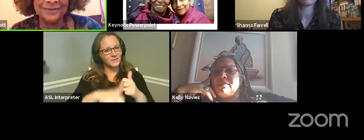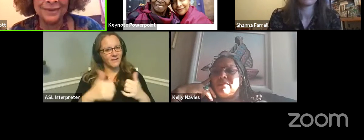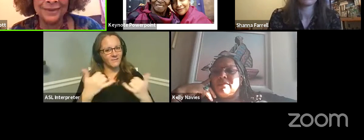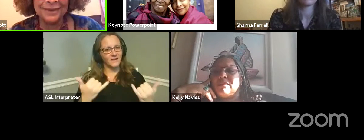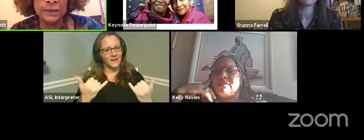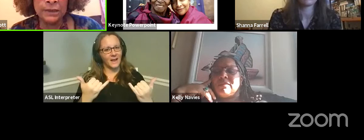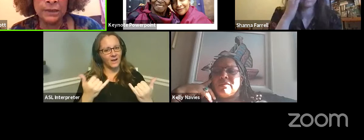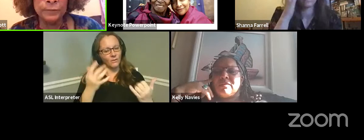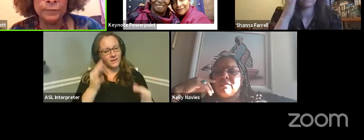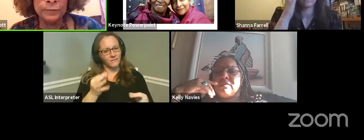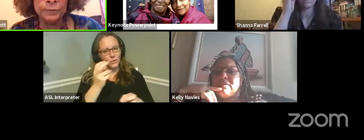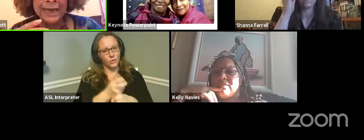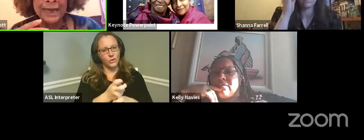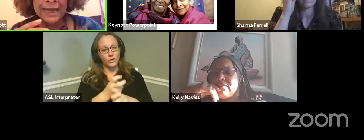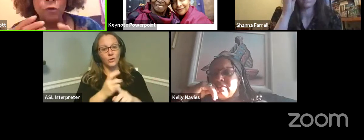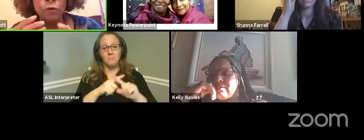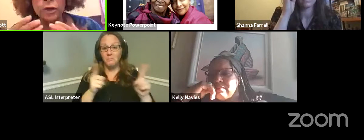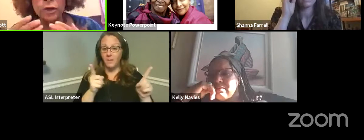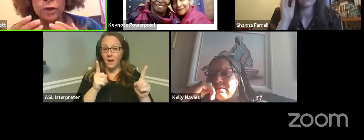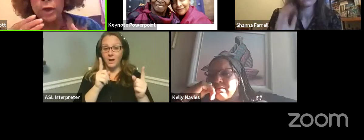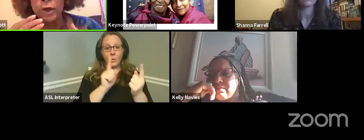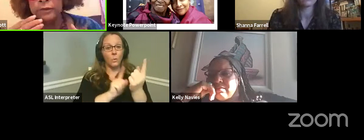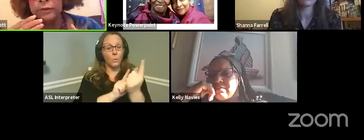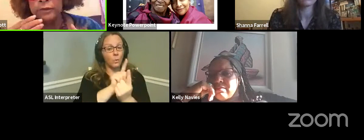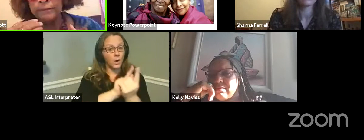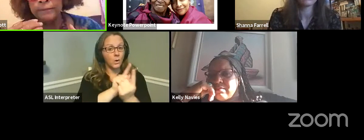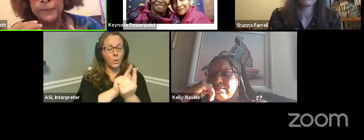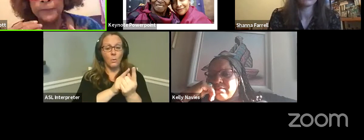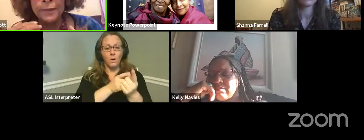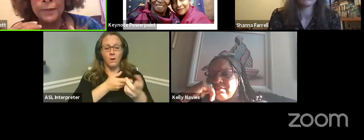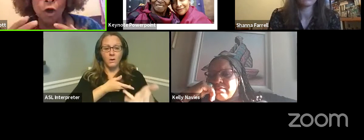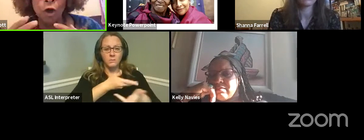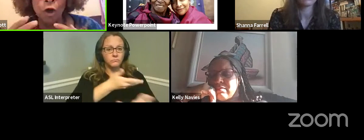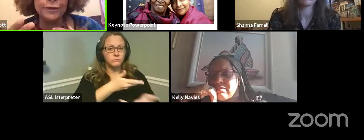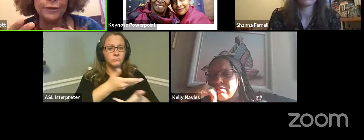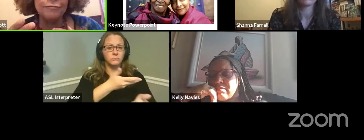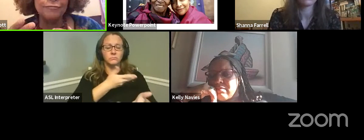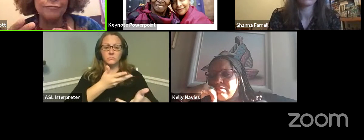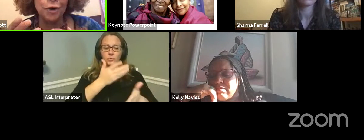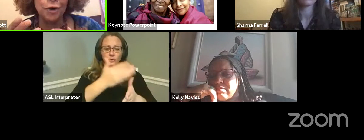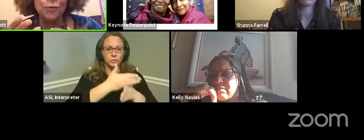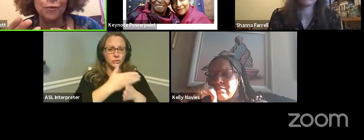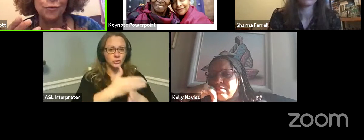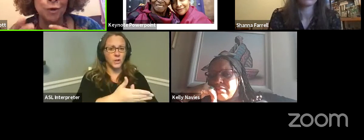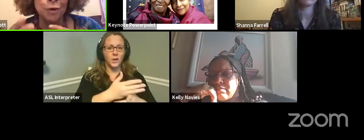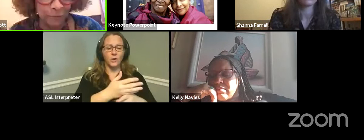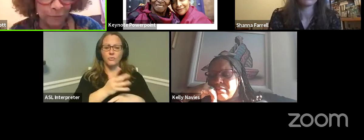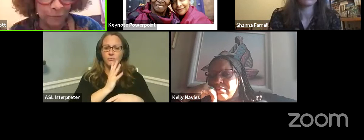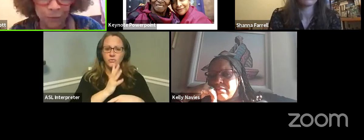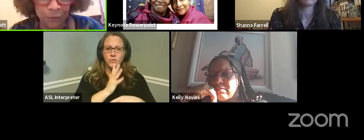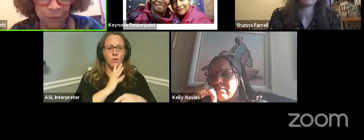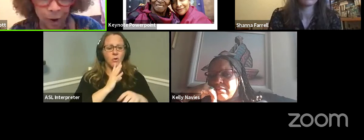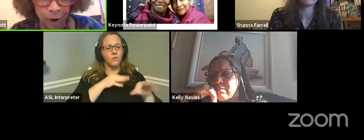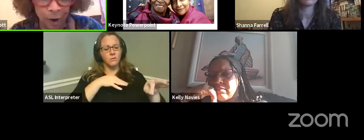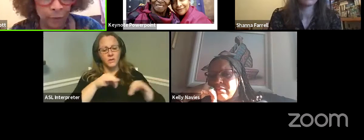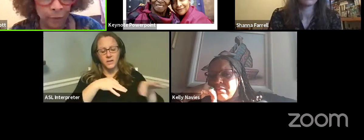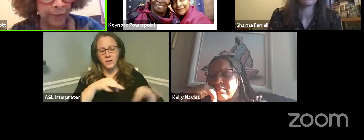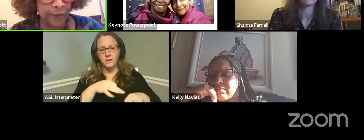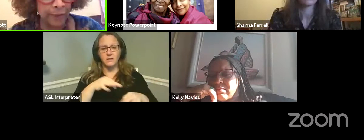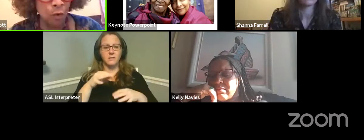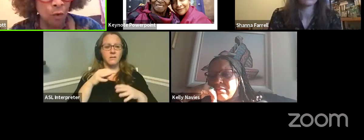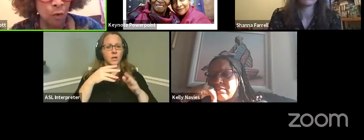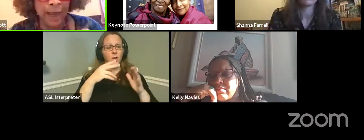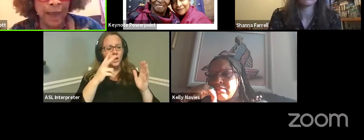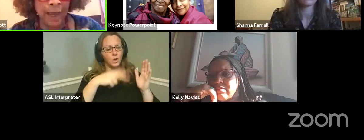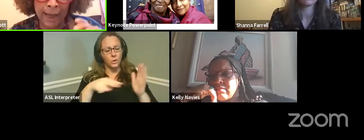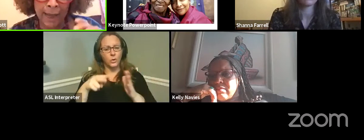sure. But that kind of one-on-one talking, you know, going through artwork, saying,